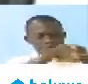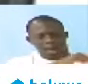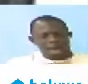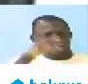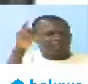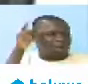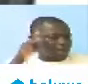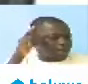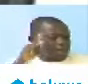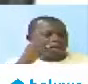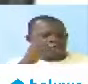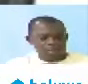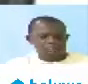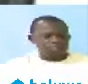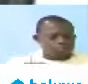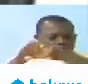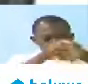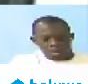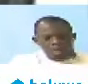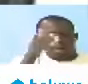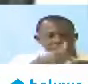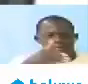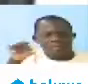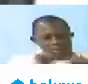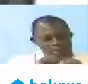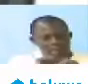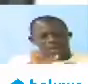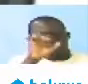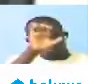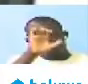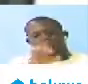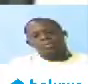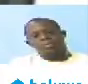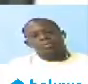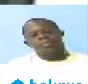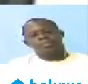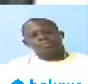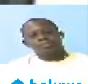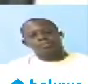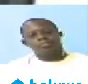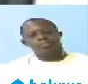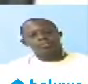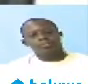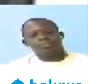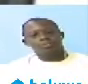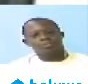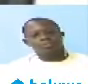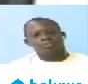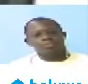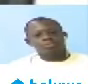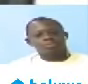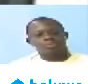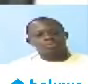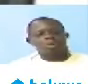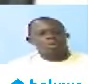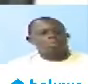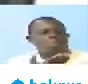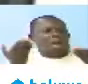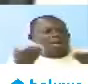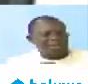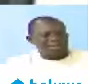Liberia. And someone in Senegal. And brought us into Senegal. So de na mission pour Kana Senegal.